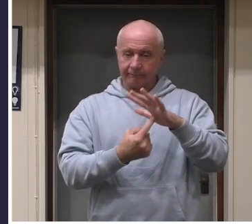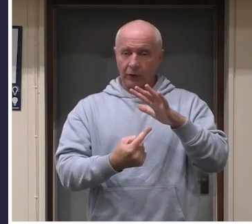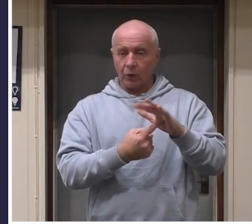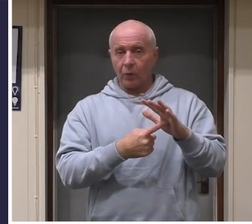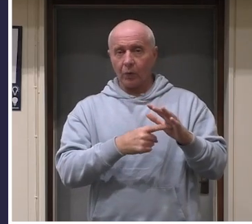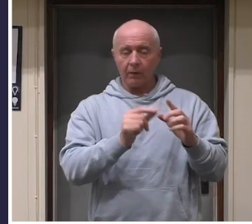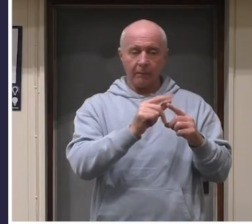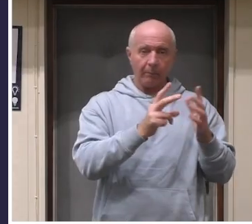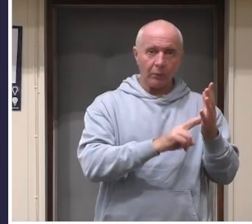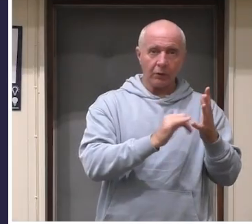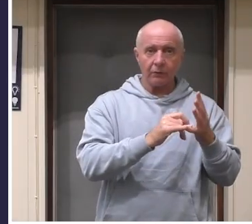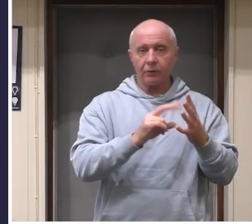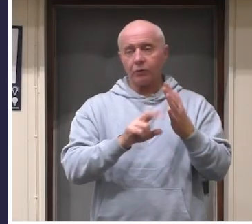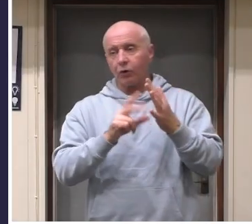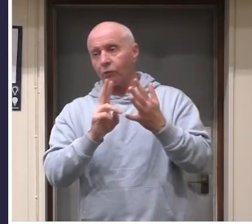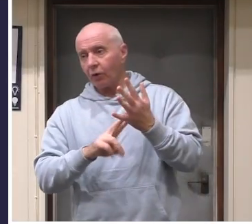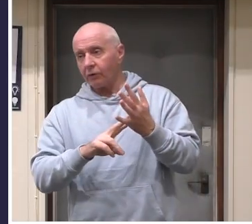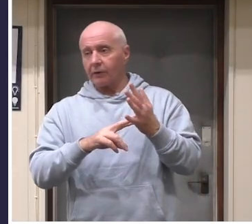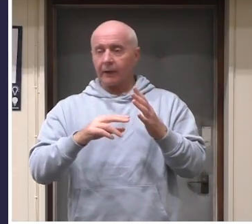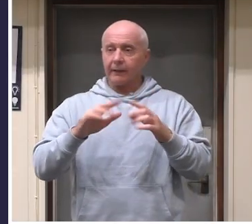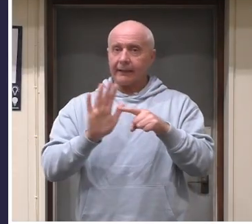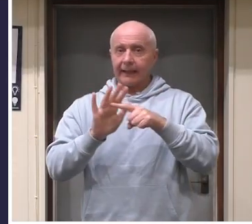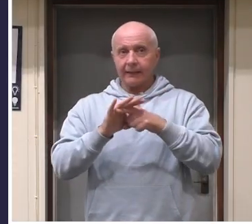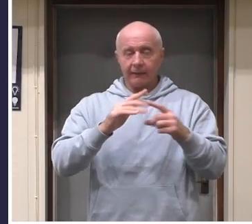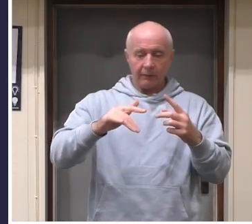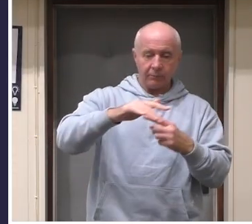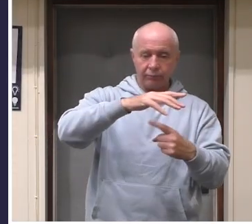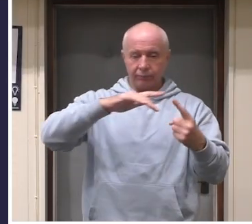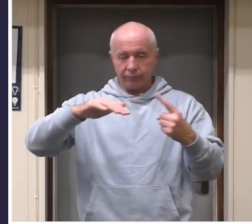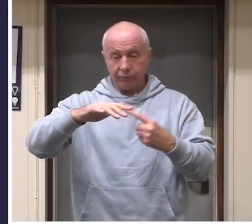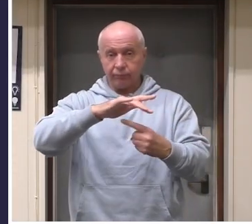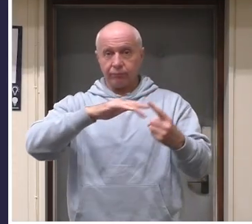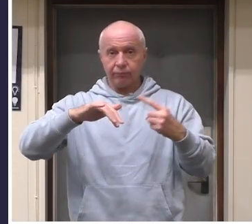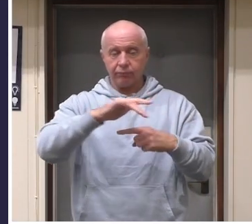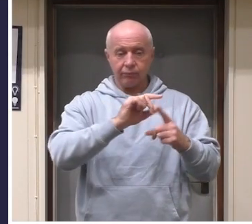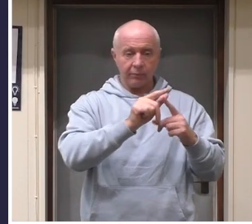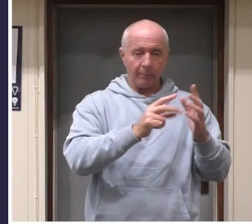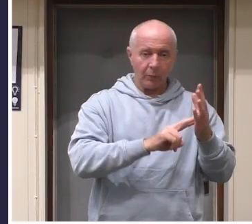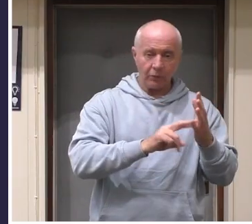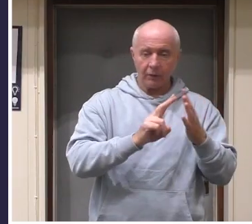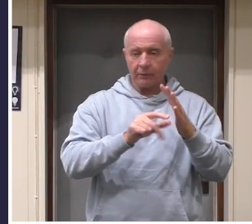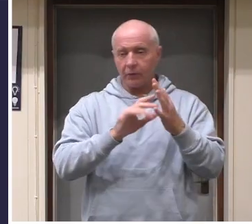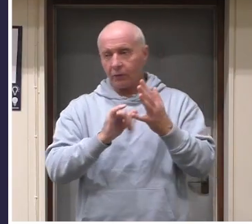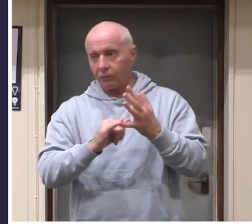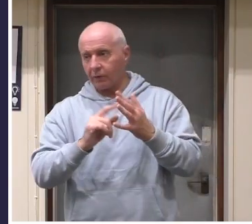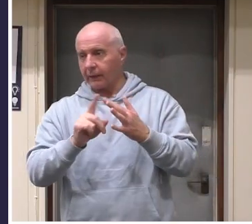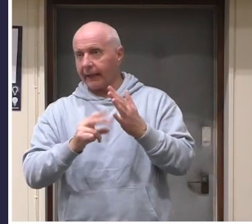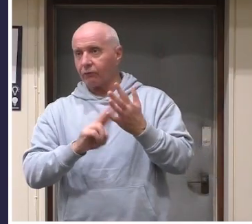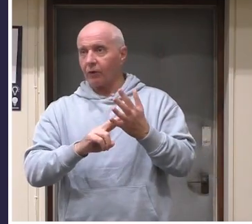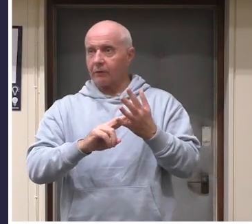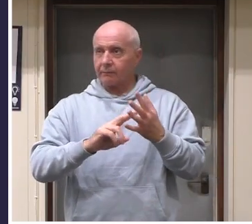negative charges flying around this core. And this system of protons, neutrons, and electrons make up an